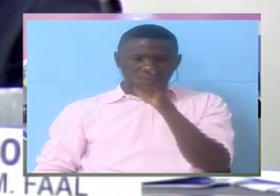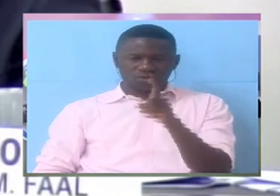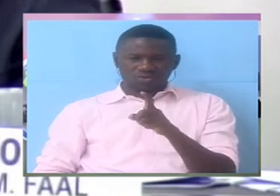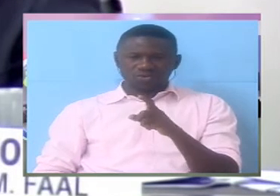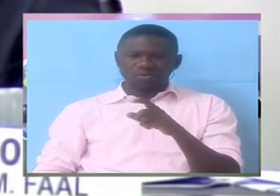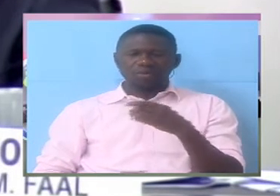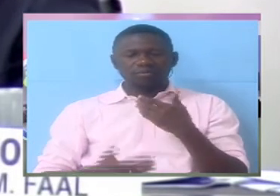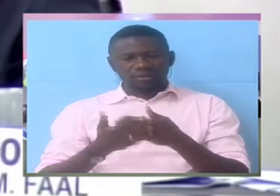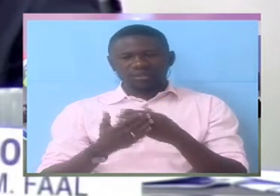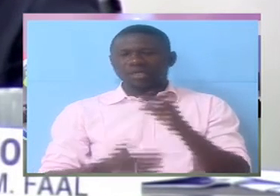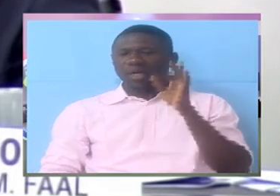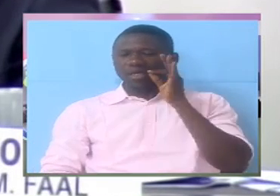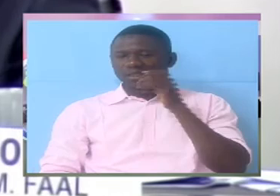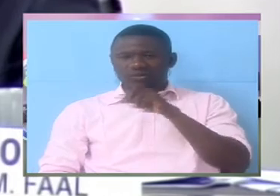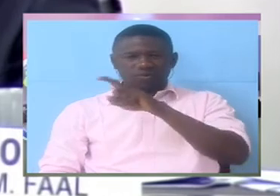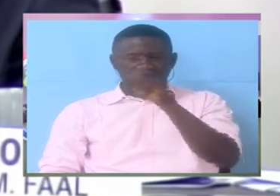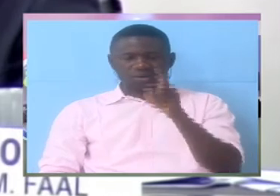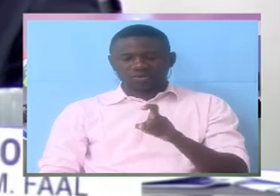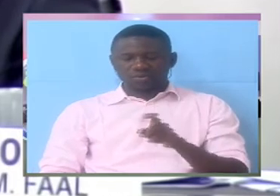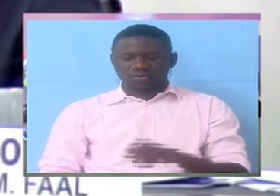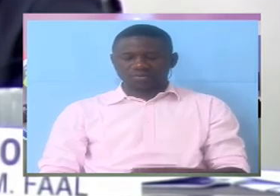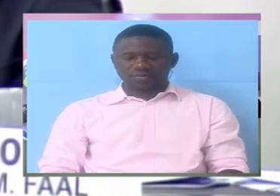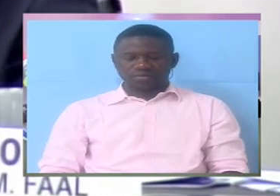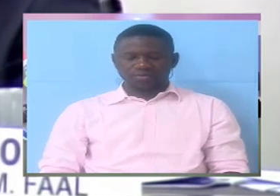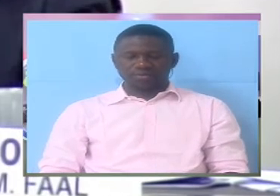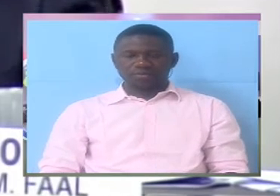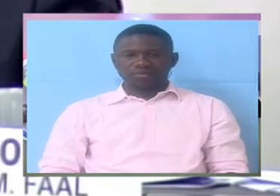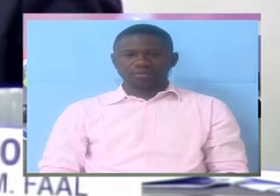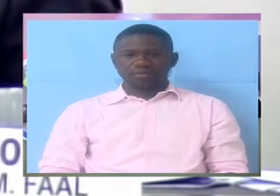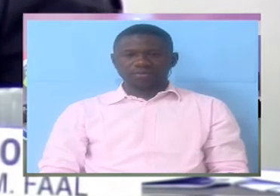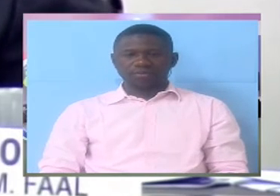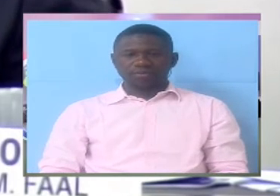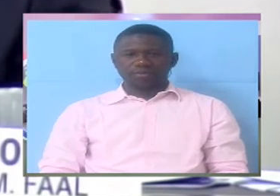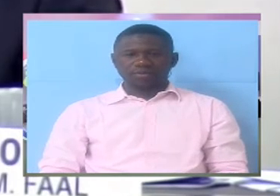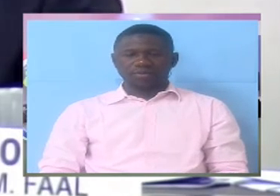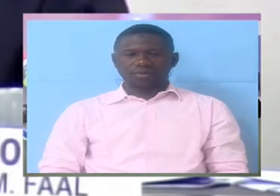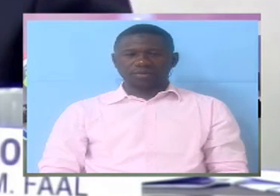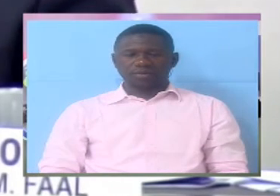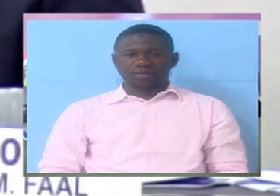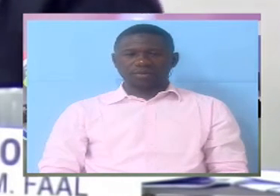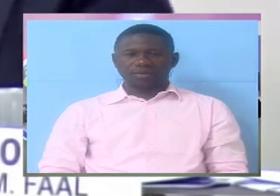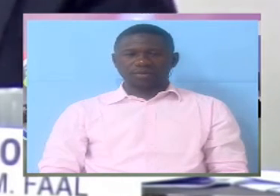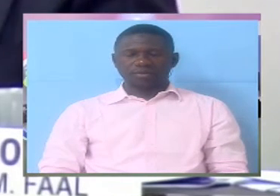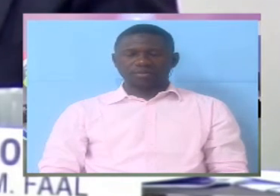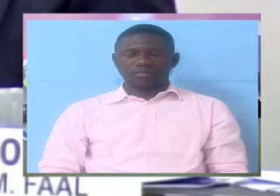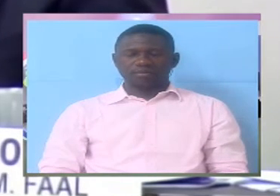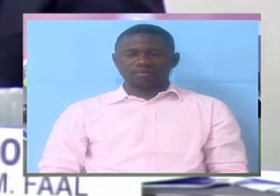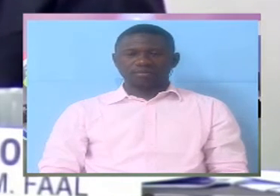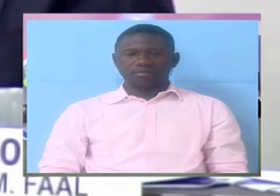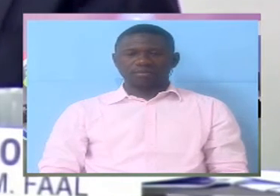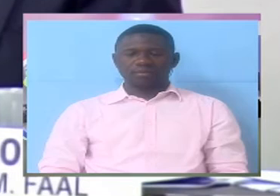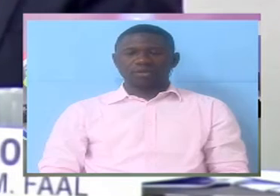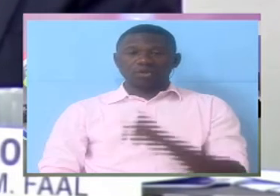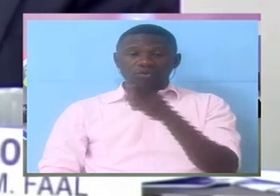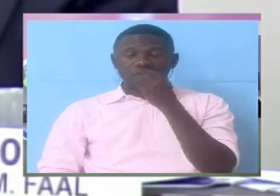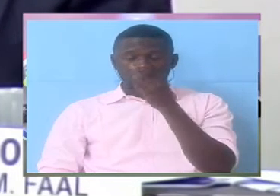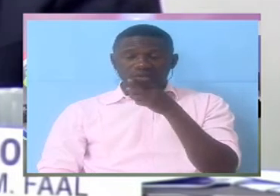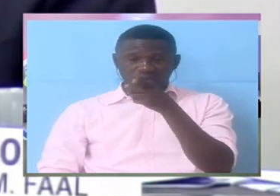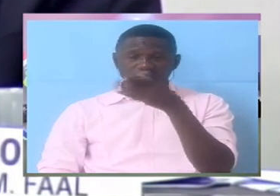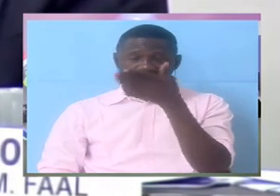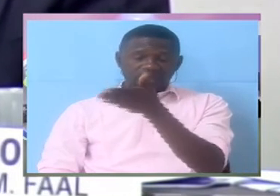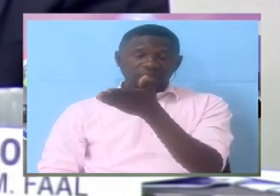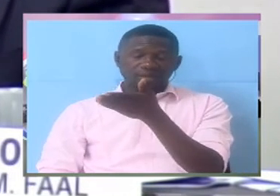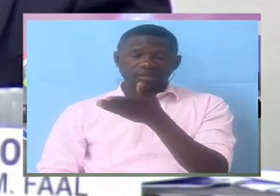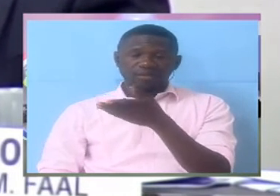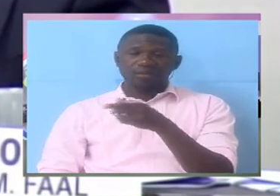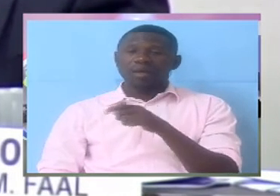nen kale dru. Kuma nyen karo. I was there. Mbijele de. Counsel. Yes, you said you were there. Ya fala ko ibijele. He